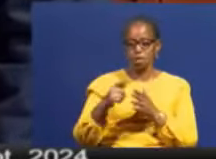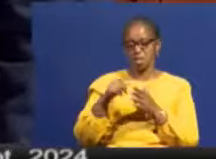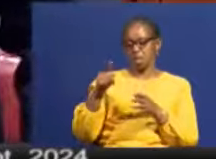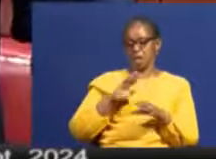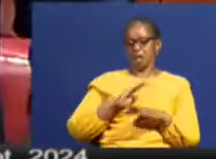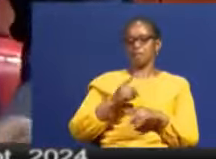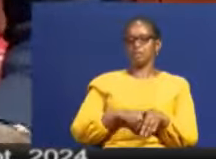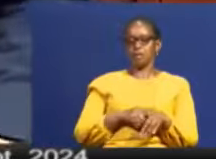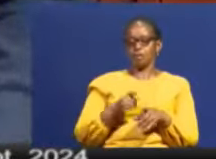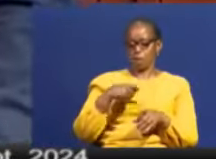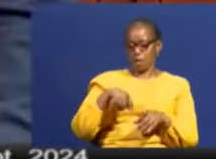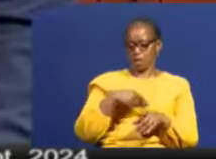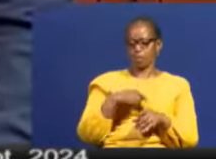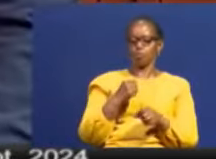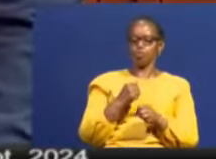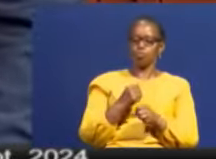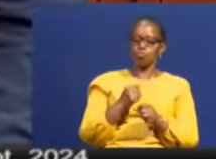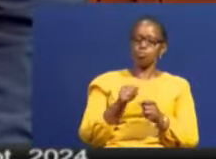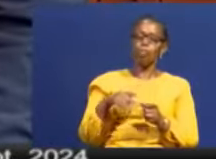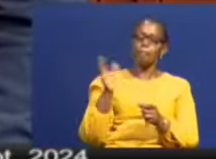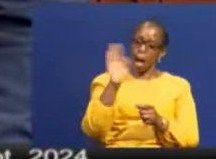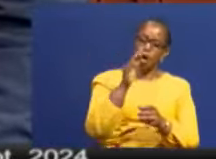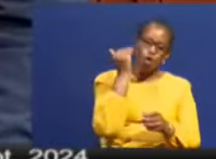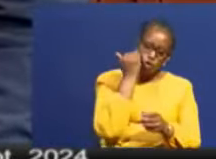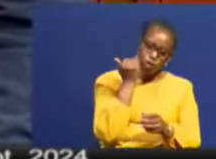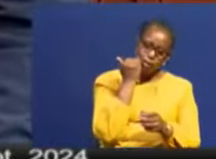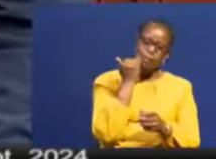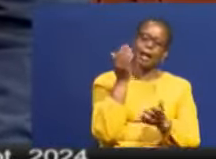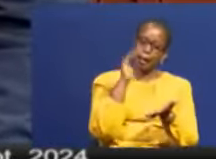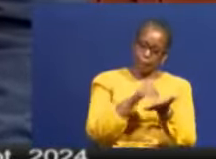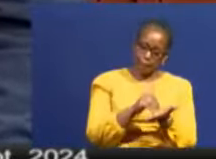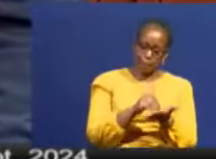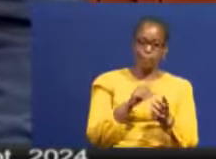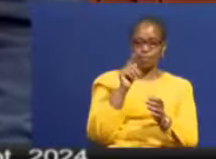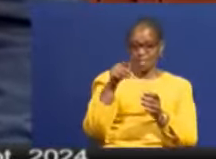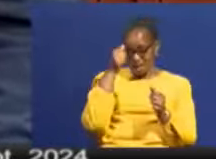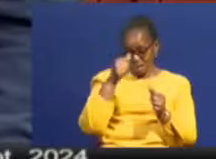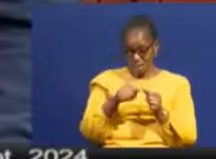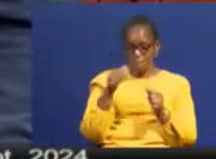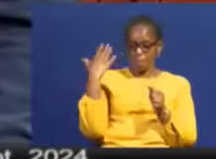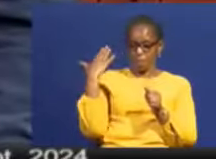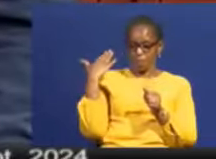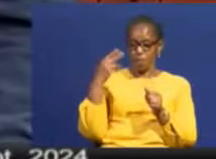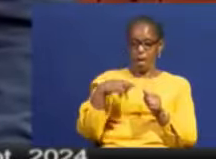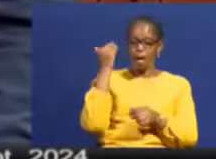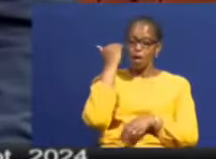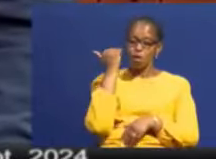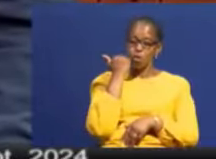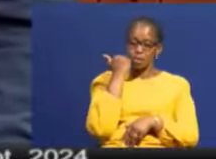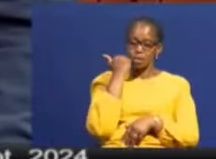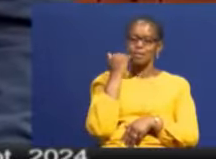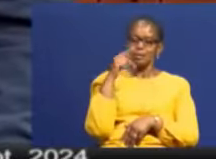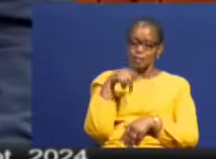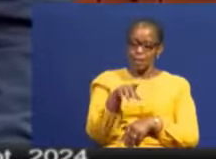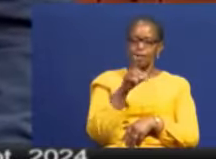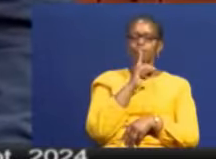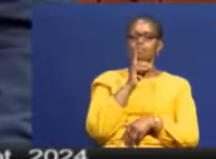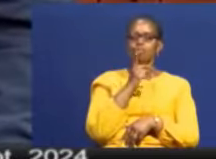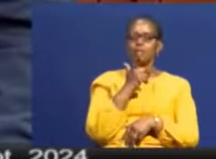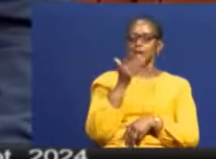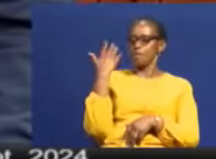time for us to prosecute the appeal. You will remember, Madam Speaker, that previously the High Court declared the previous